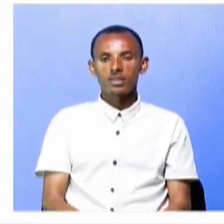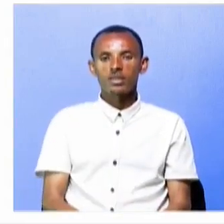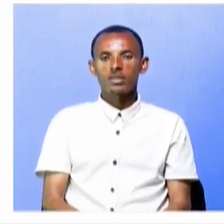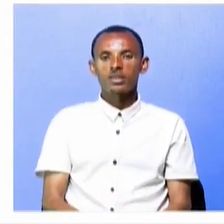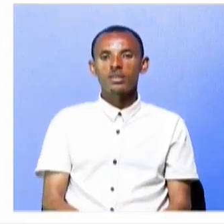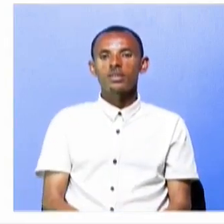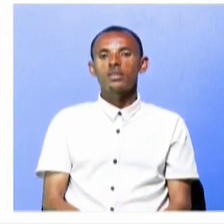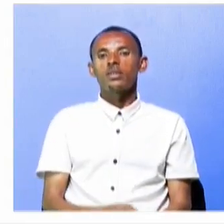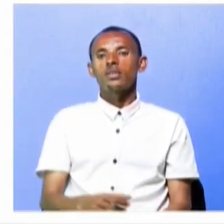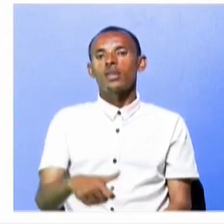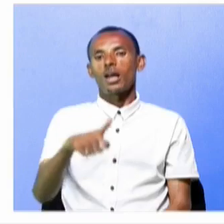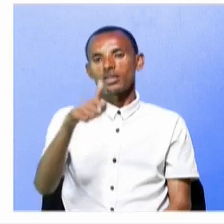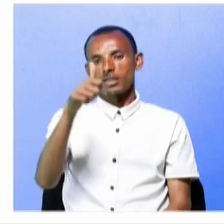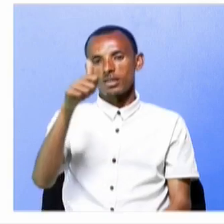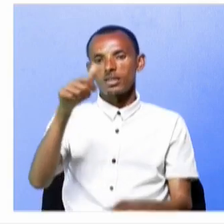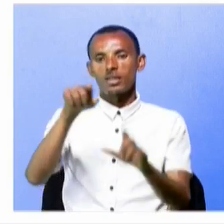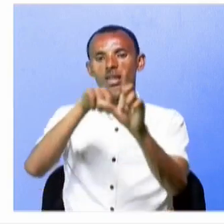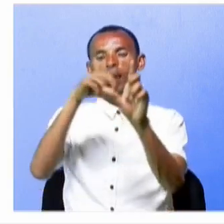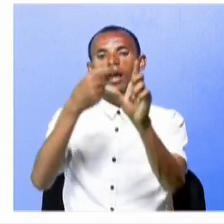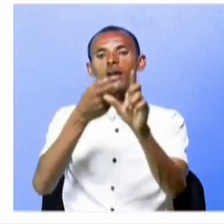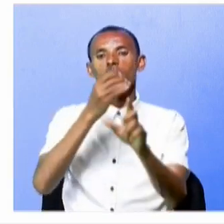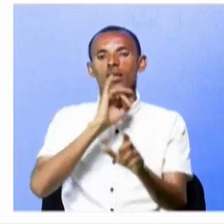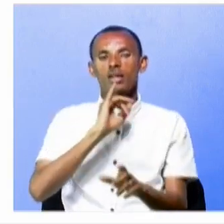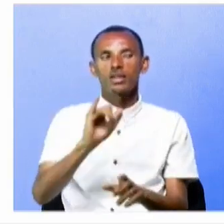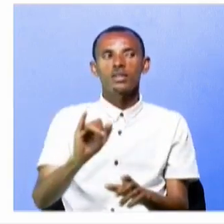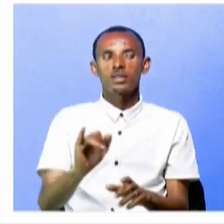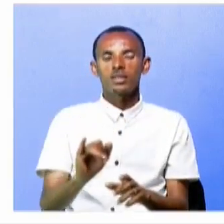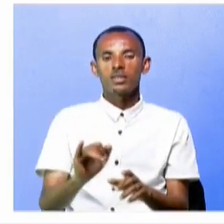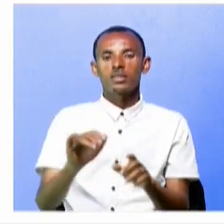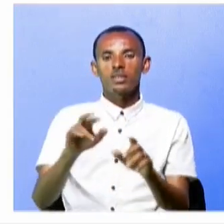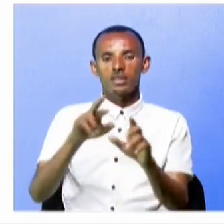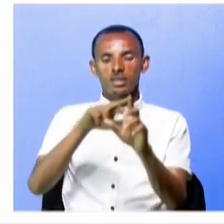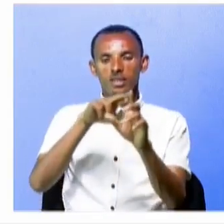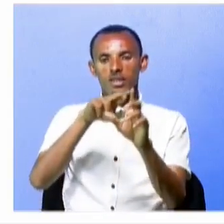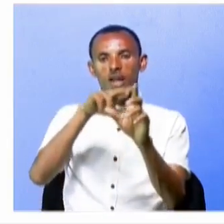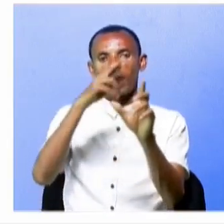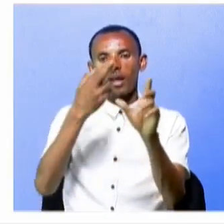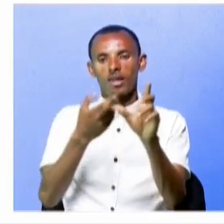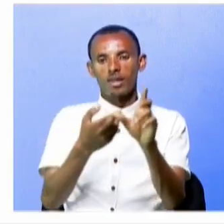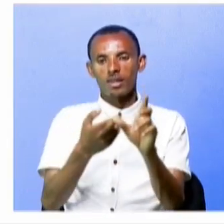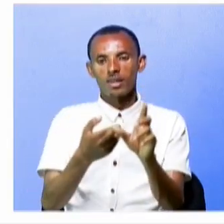The other triangle is a certain right triangle.